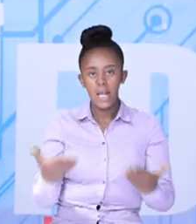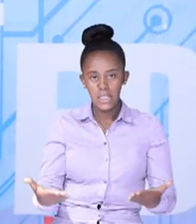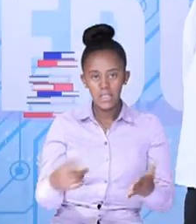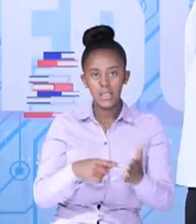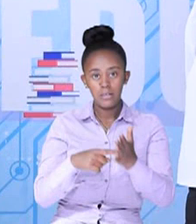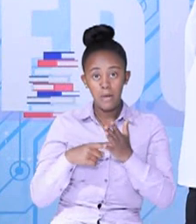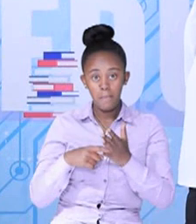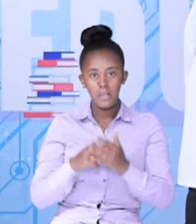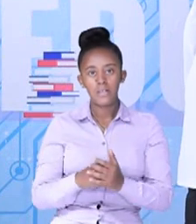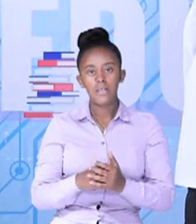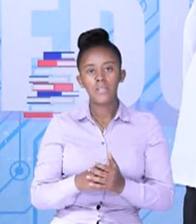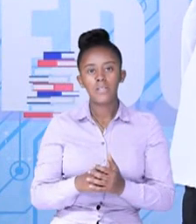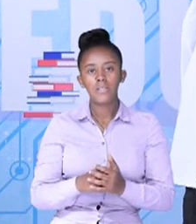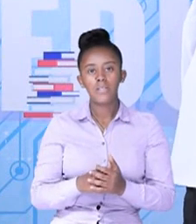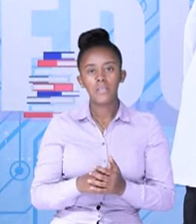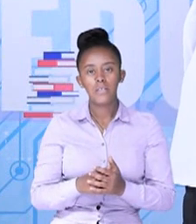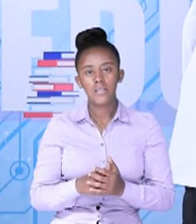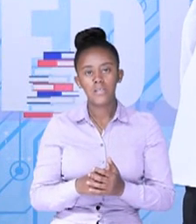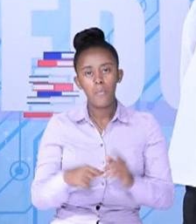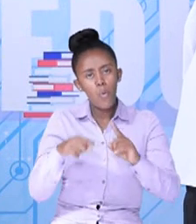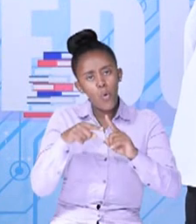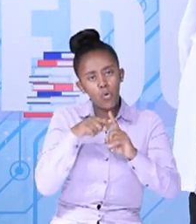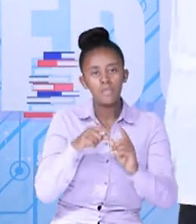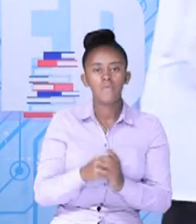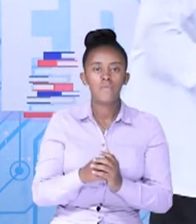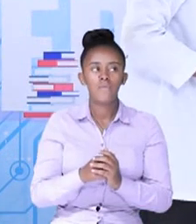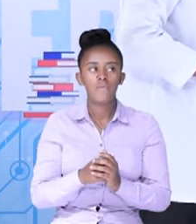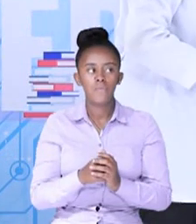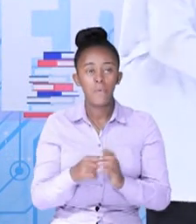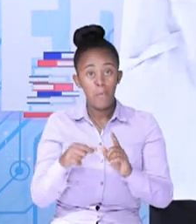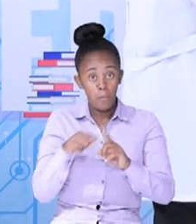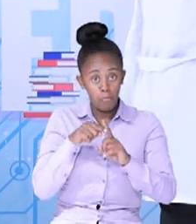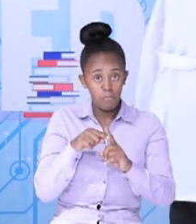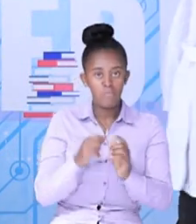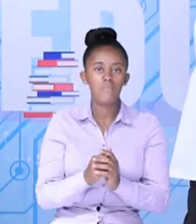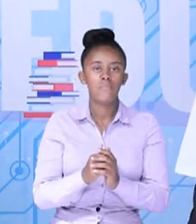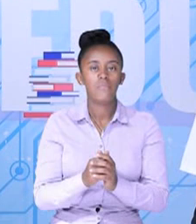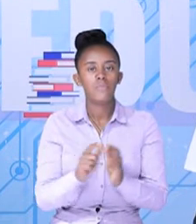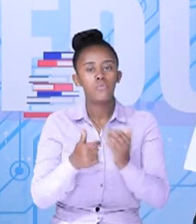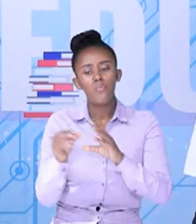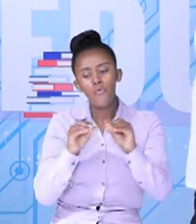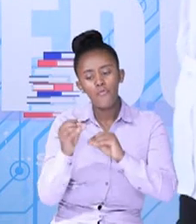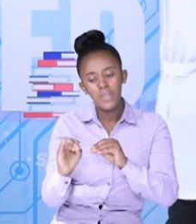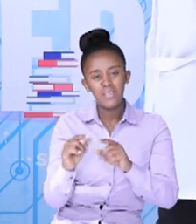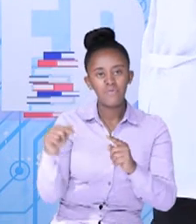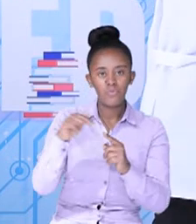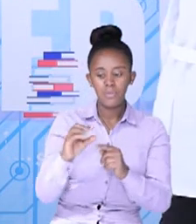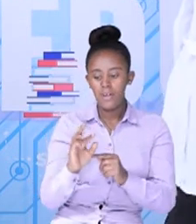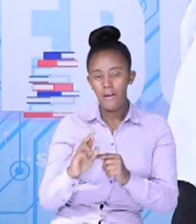example, the charged particle is positive. Let it be a positive charged particle. And it's moving to the right